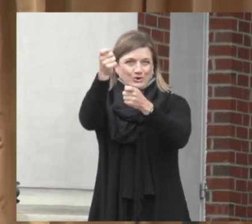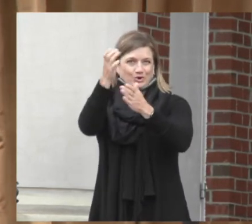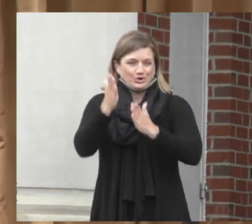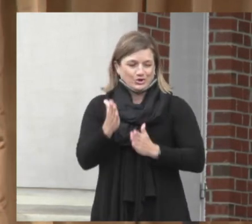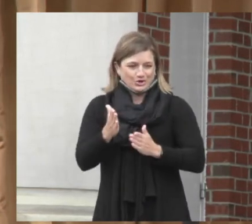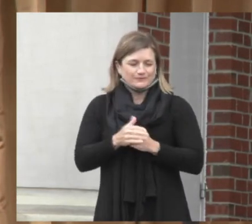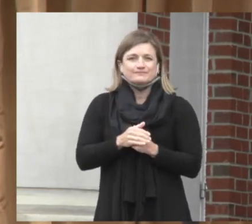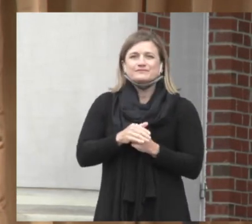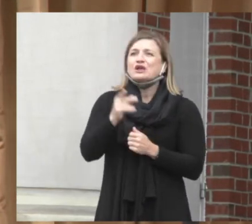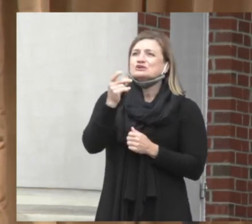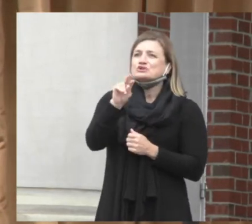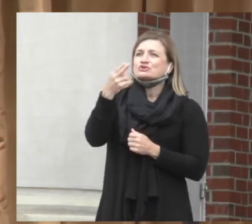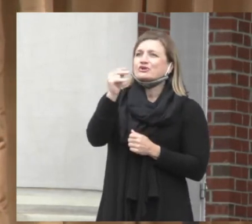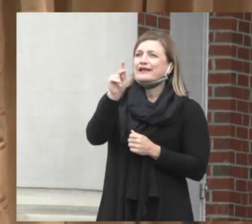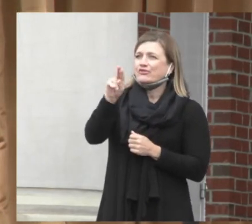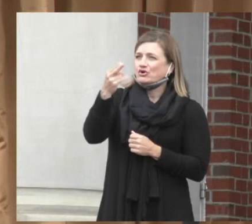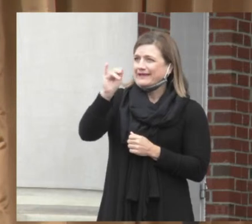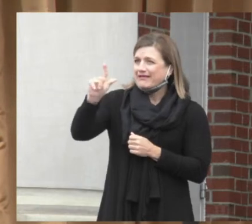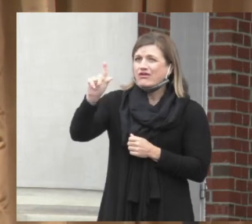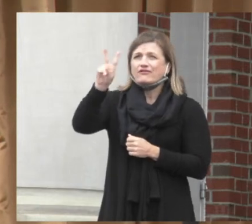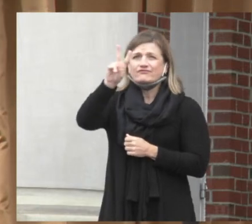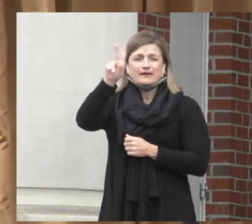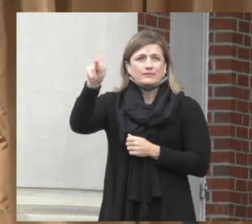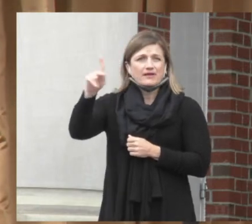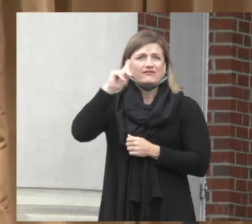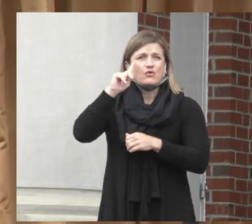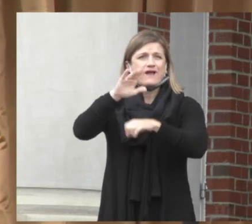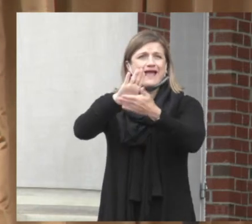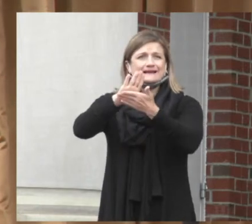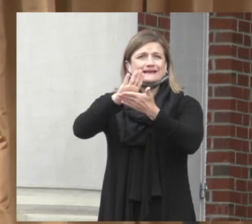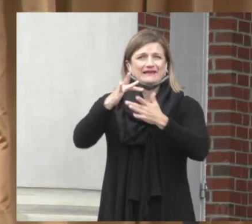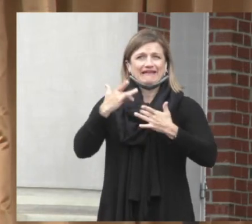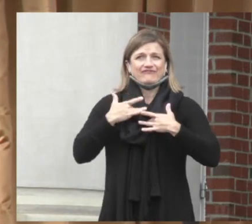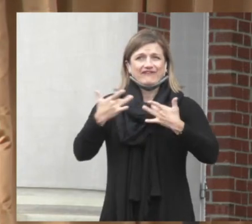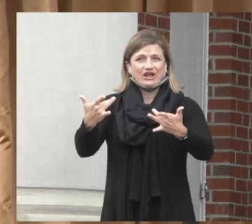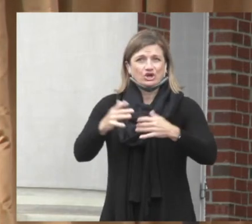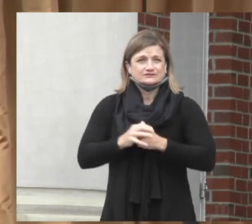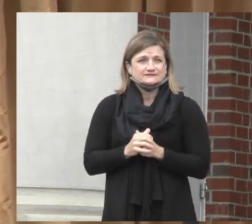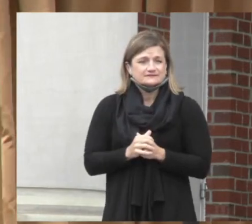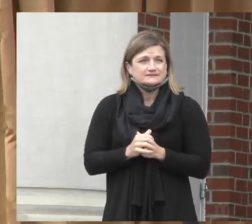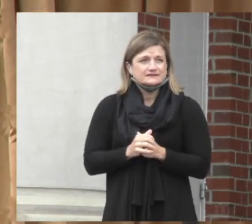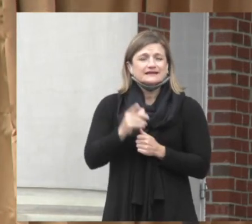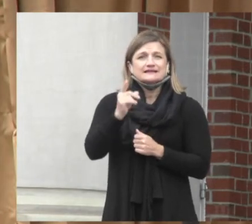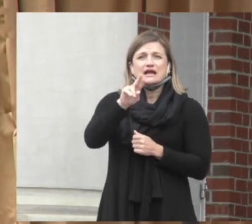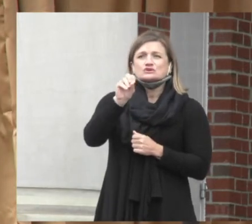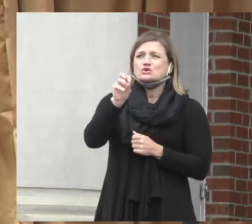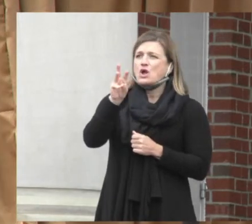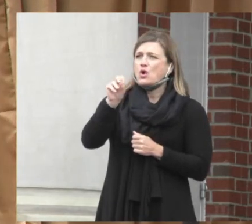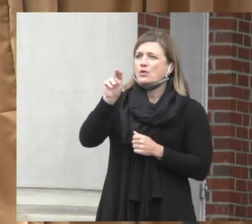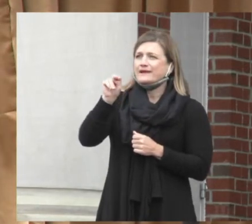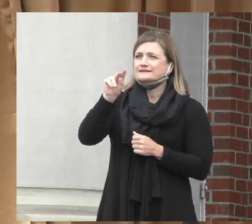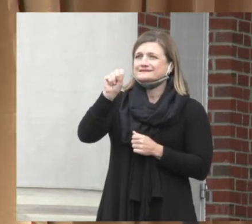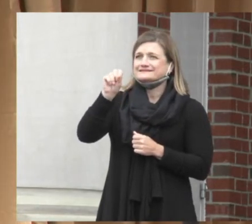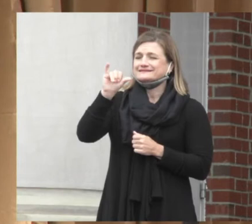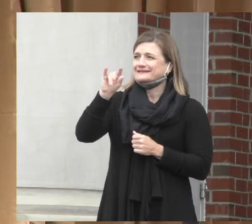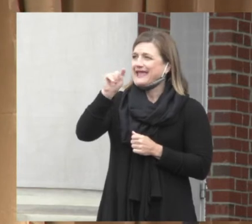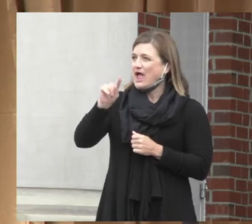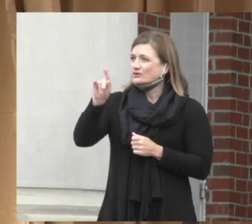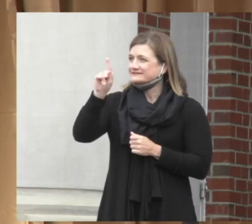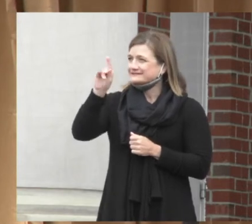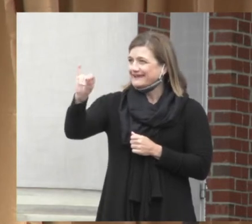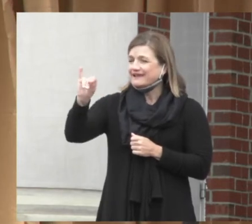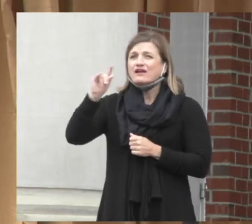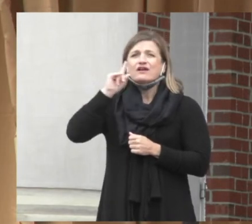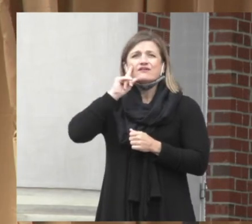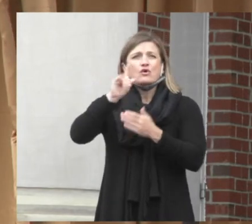Dr. Heather Hill, Vice President, Academic Affairs. Dr. Owen Sukowski, President,